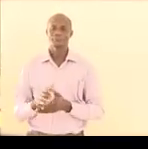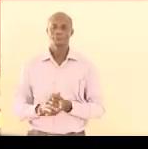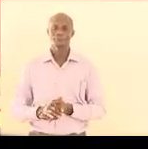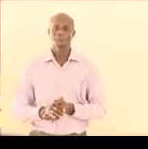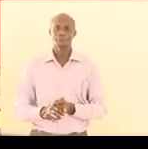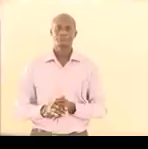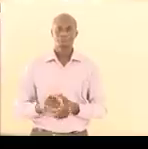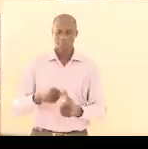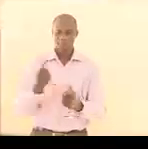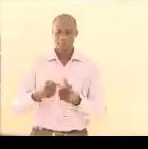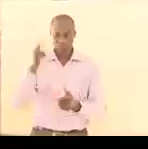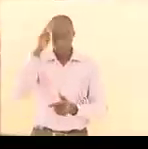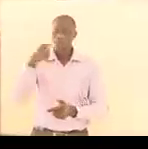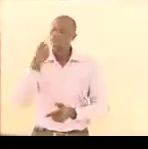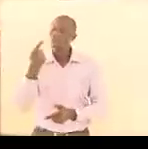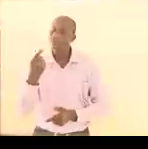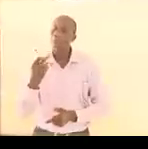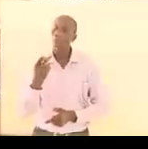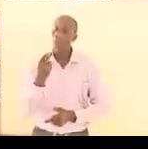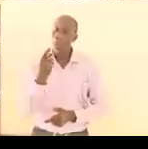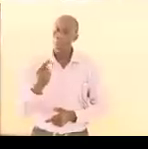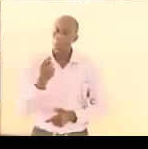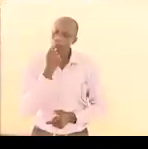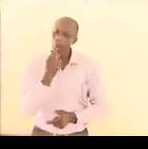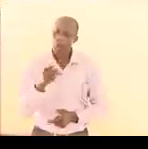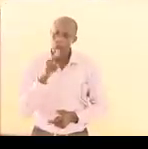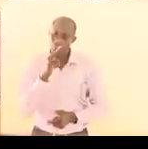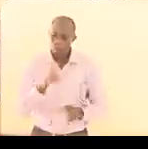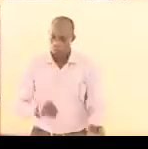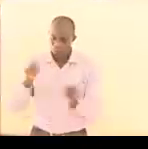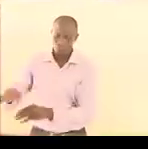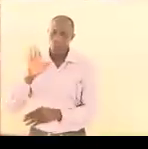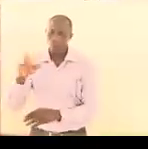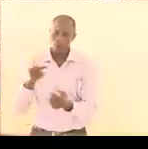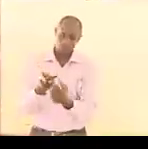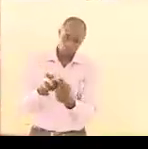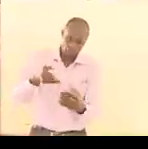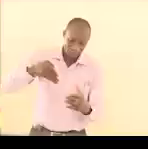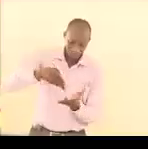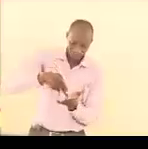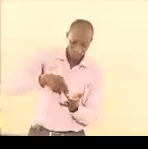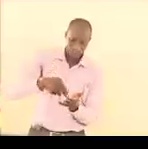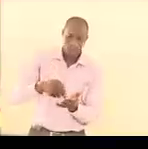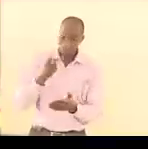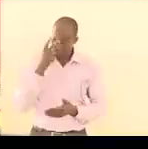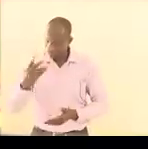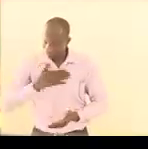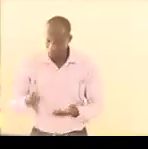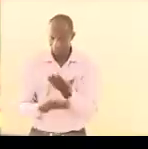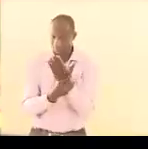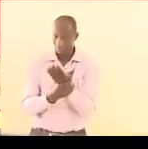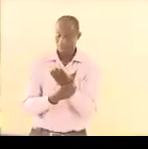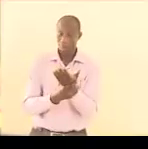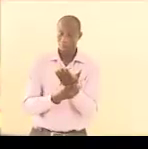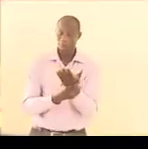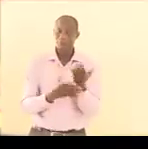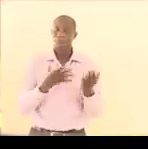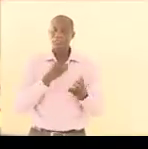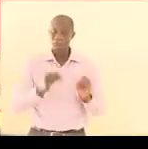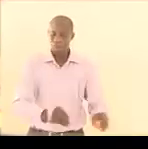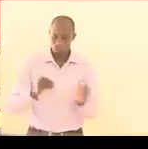you." Then he said to Thomas, "Put your finger here and see my